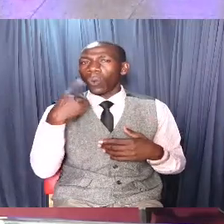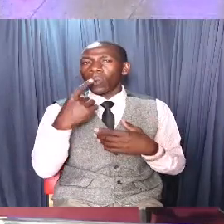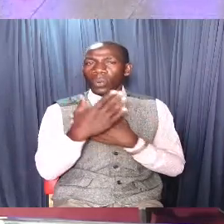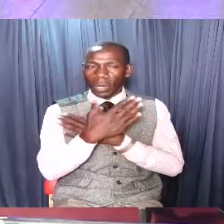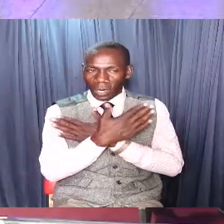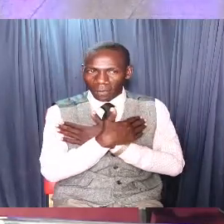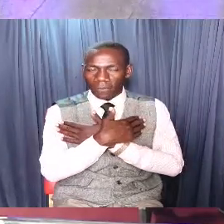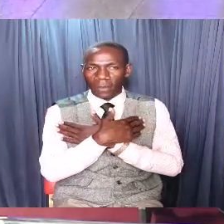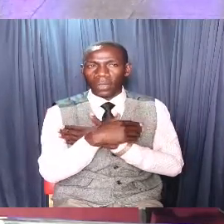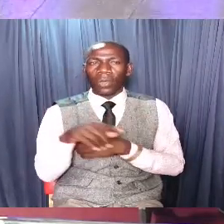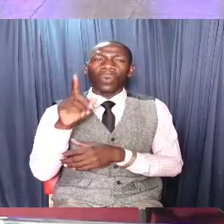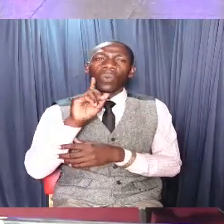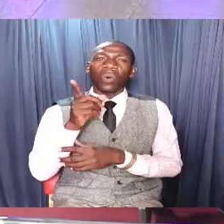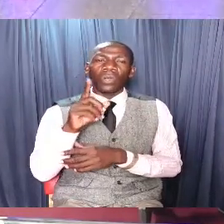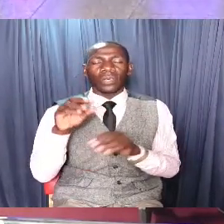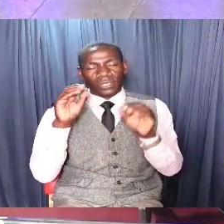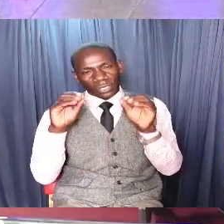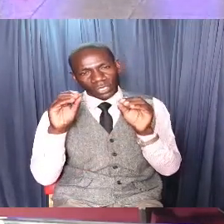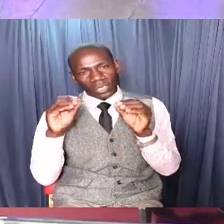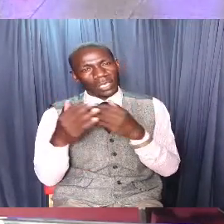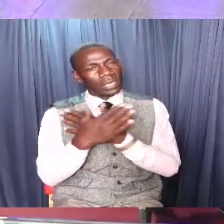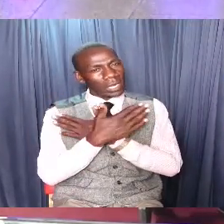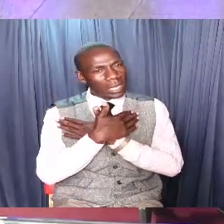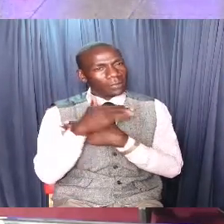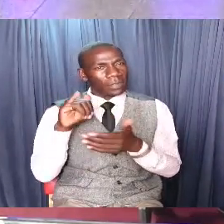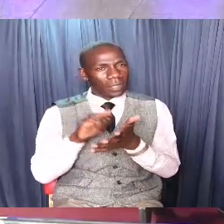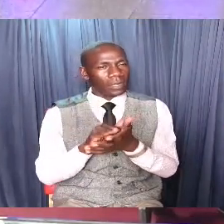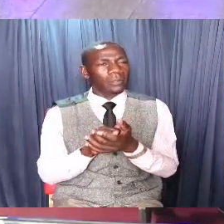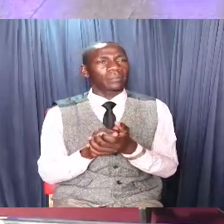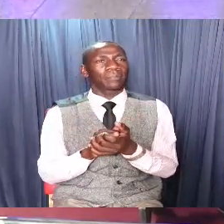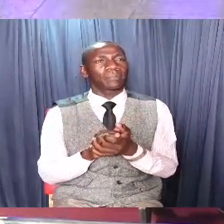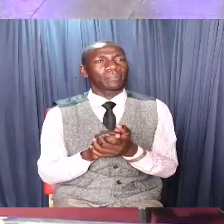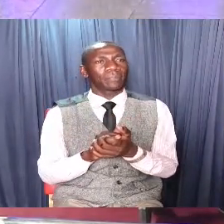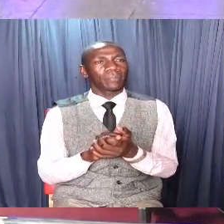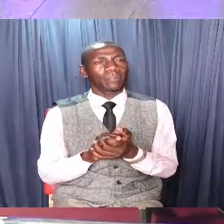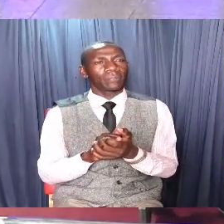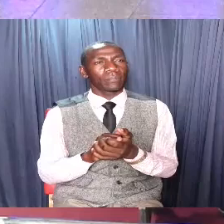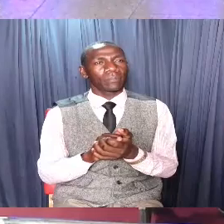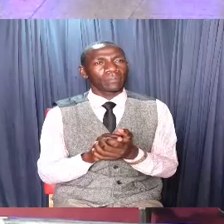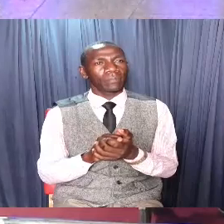who love. Maonyo ni mafundisho ni warnings, teachings, whatever it is.